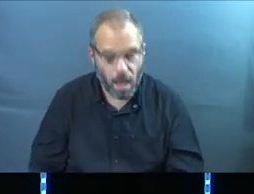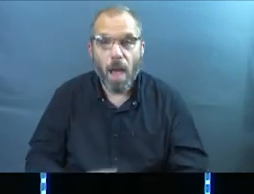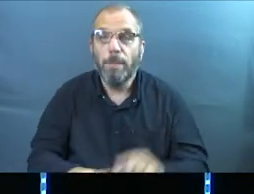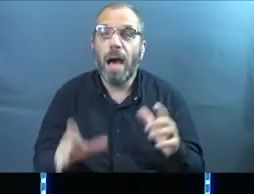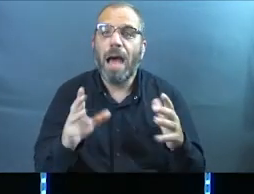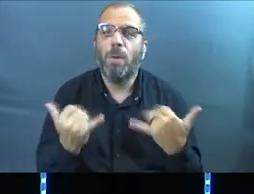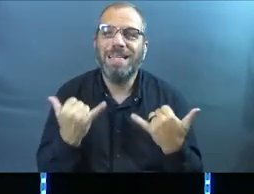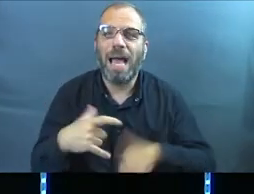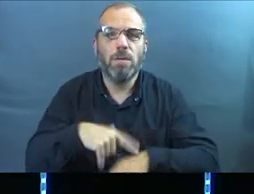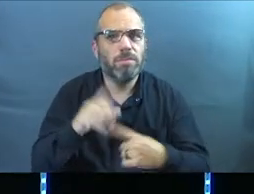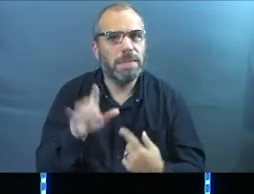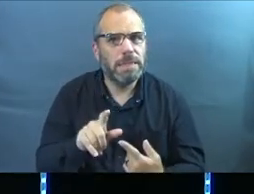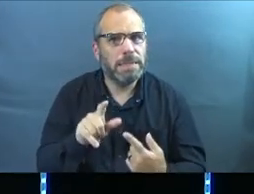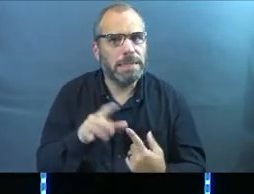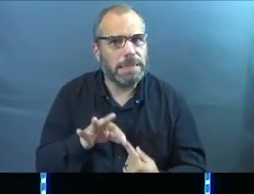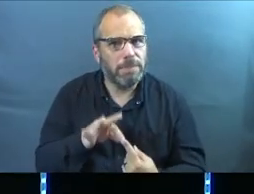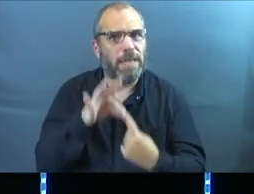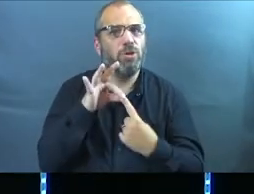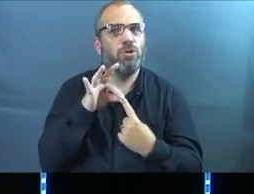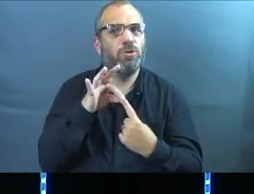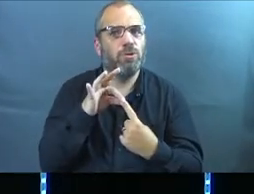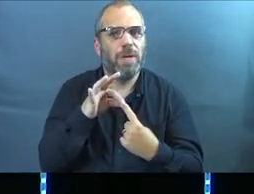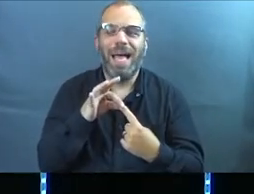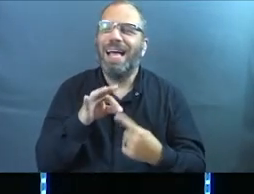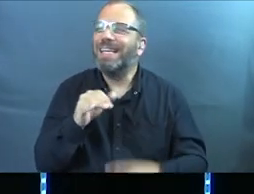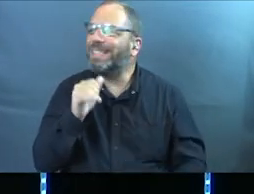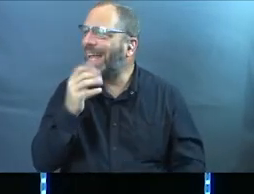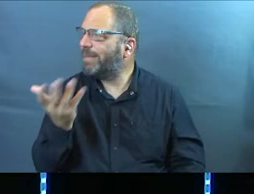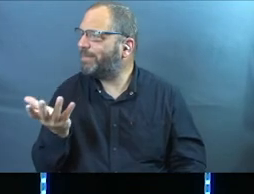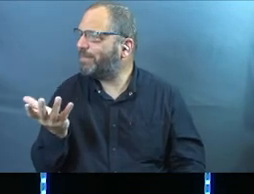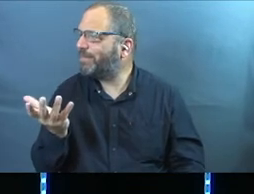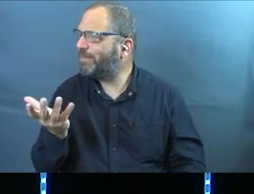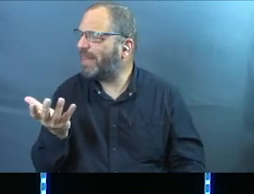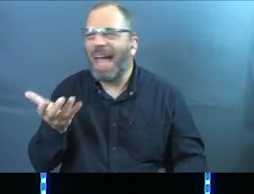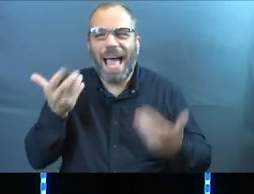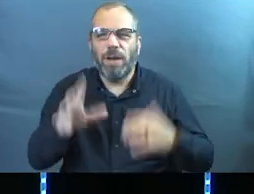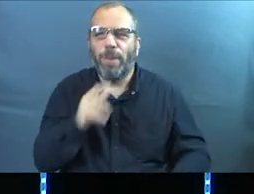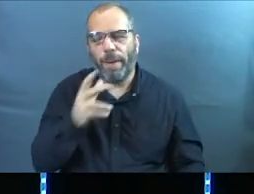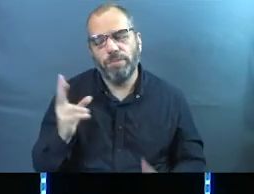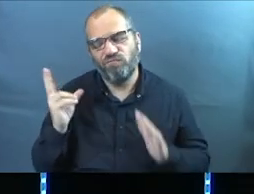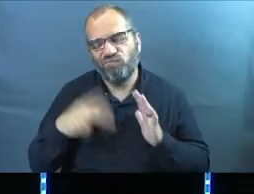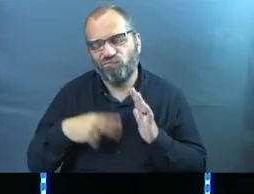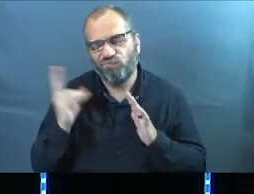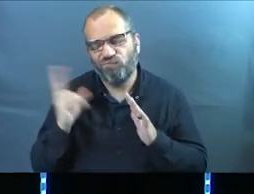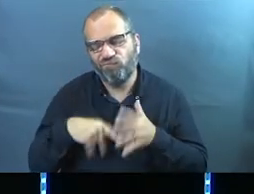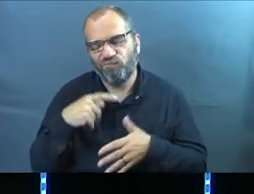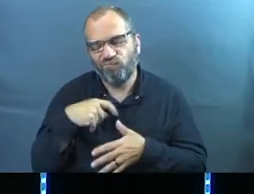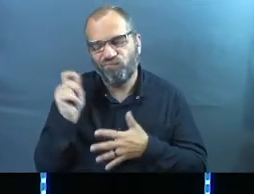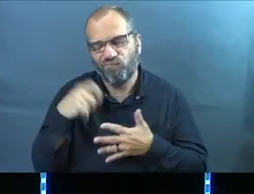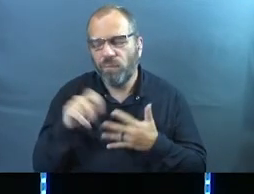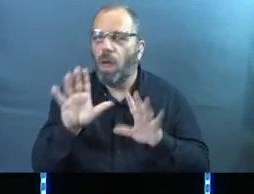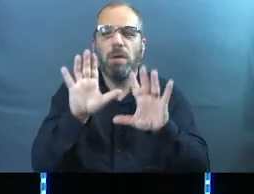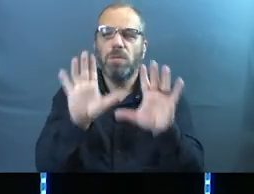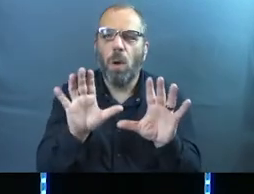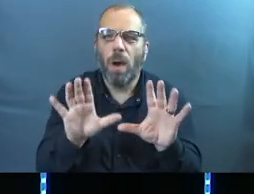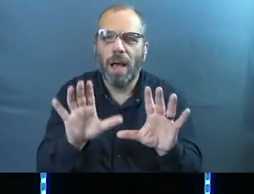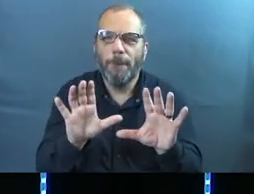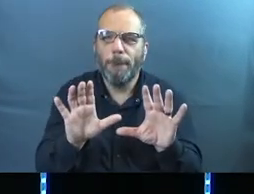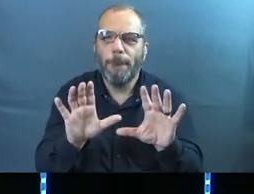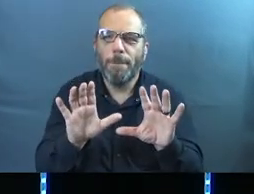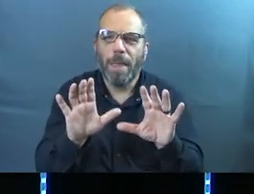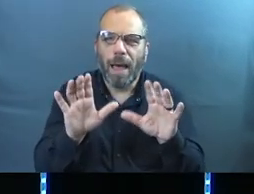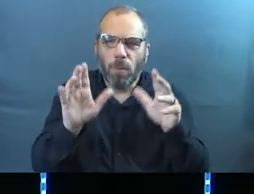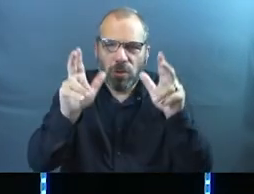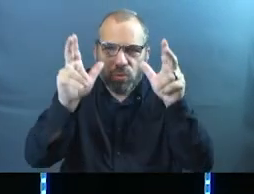But I want this moment to be special. I don't want it to be, we're just reading it like we normally do in church.